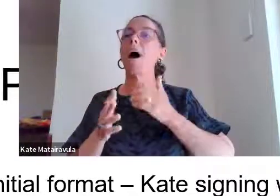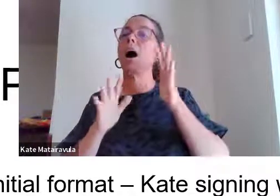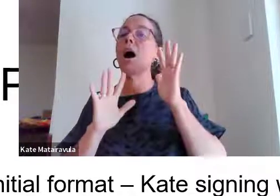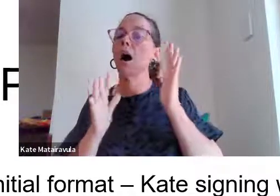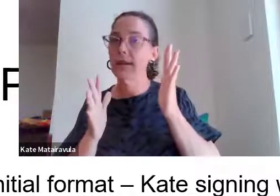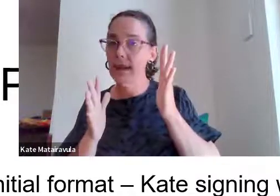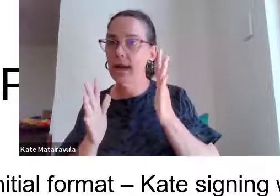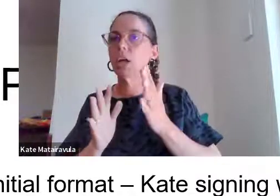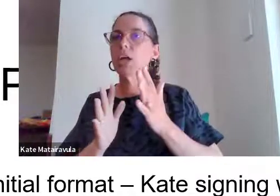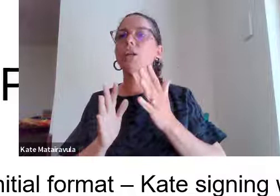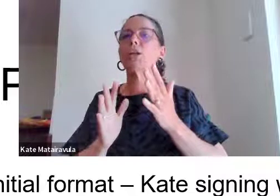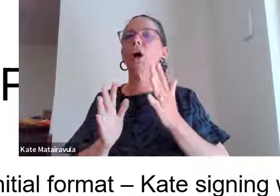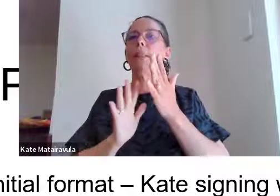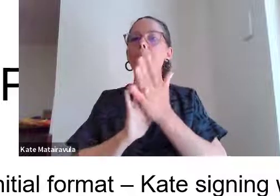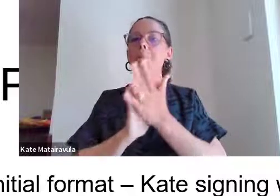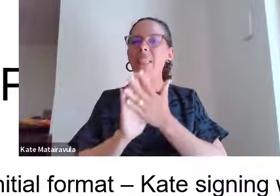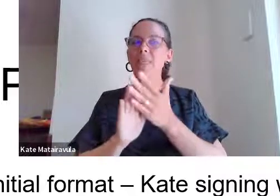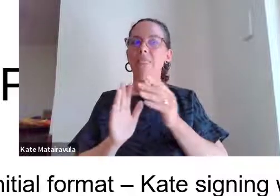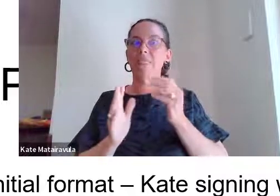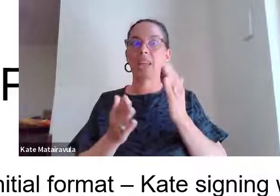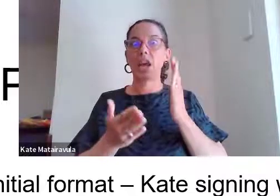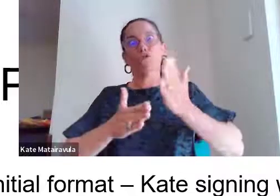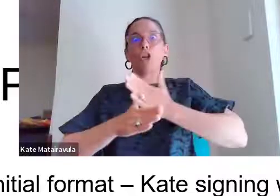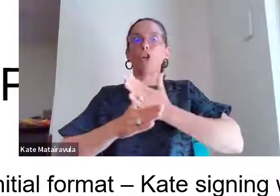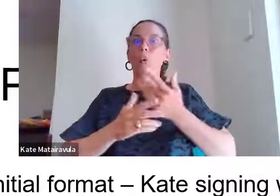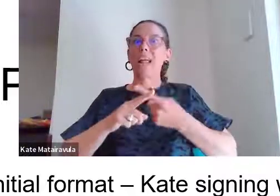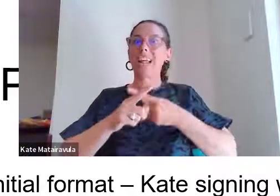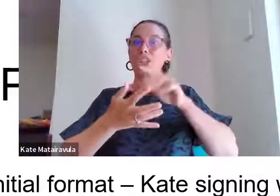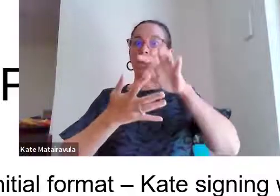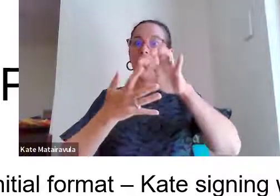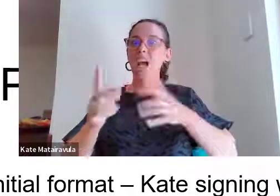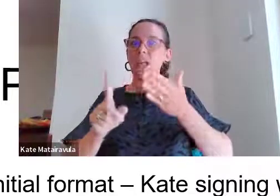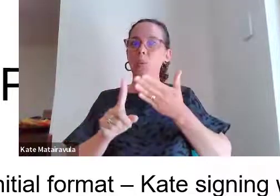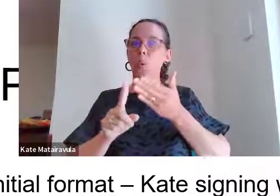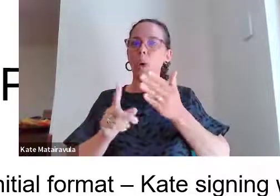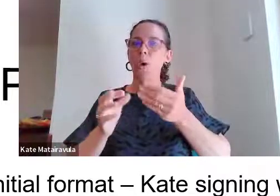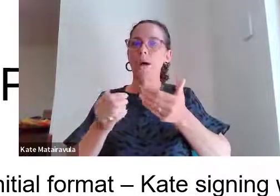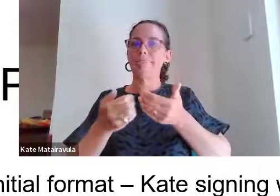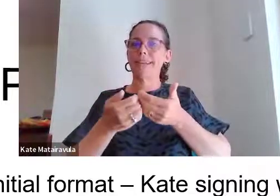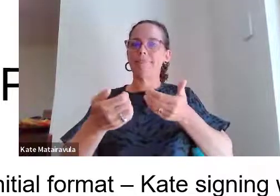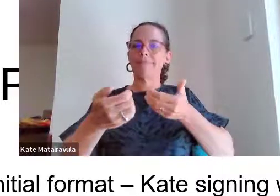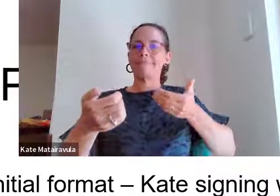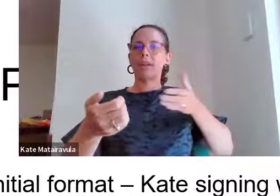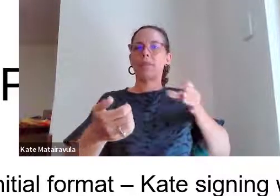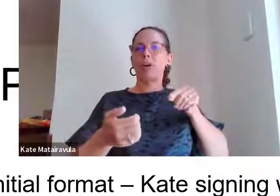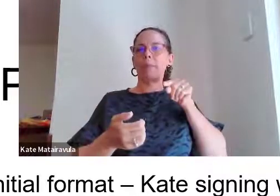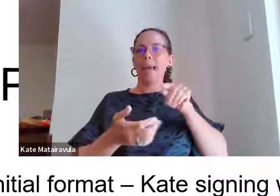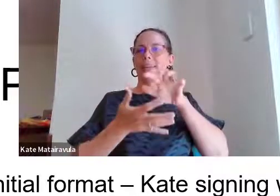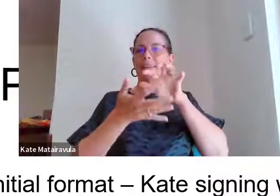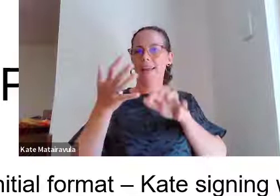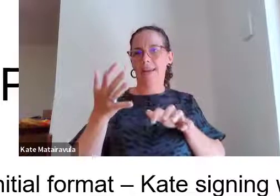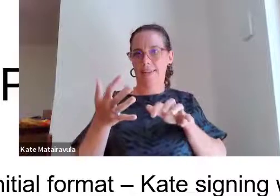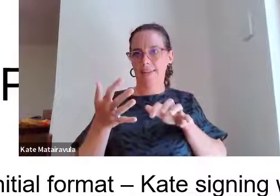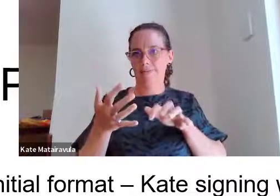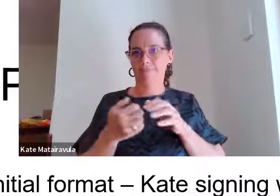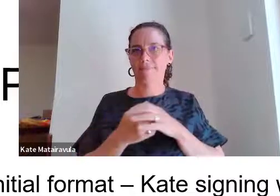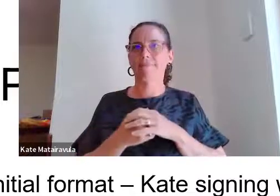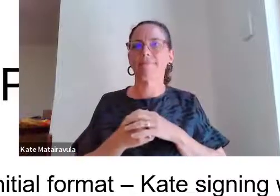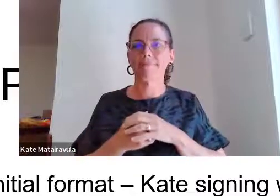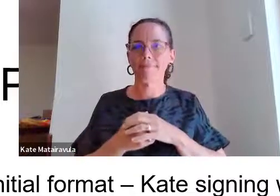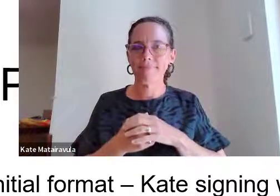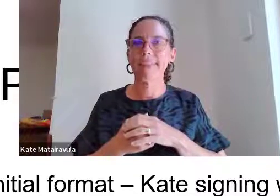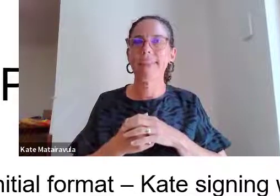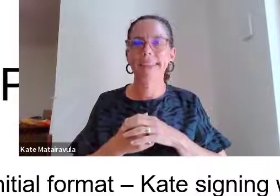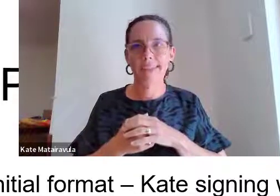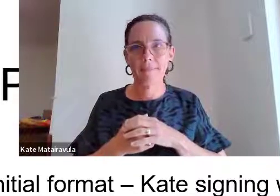my Auslan as well, because the interpreter was voicing from my Auslan. So that meant that they weren't in fact using the